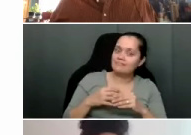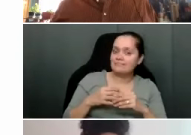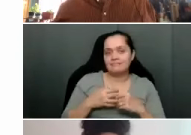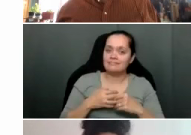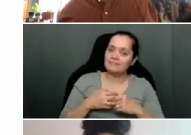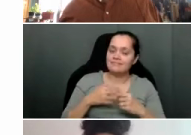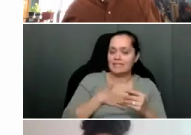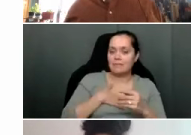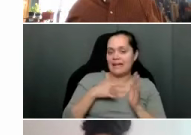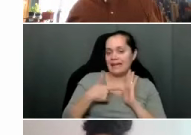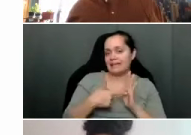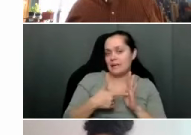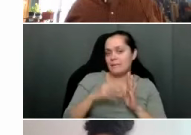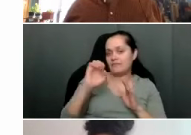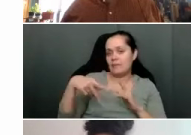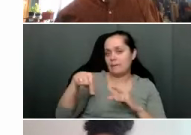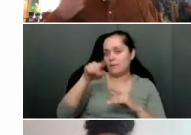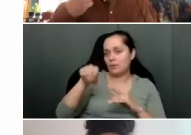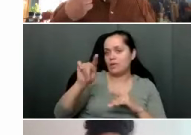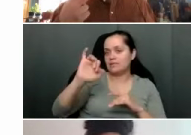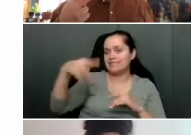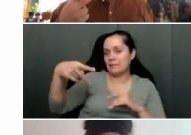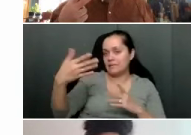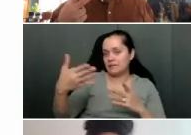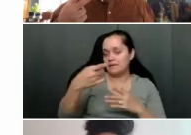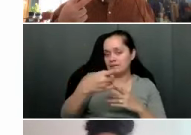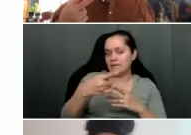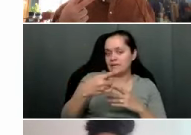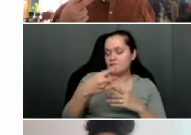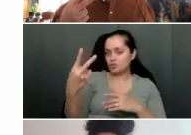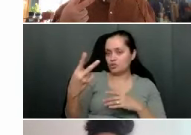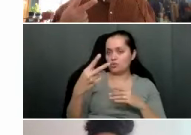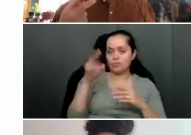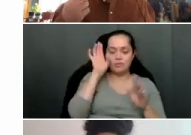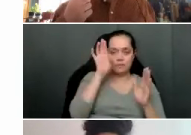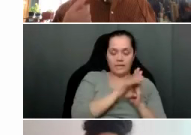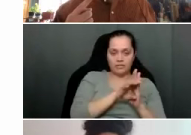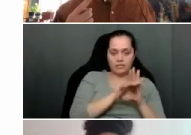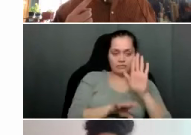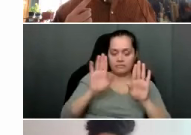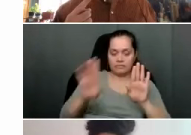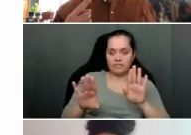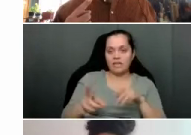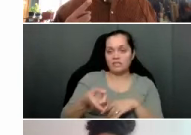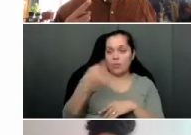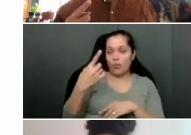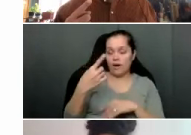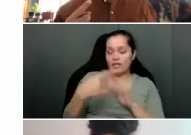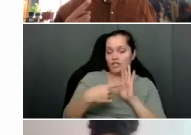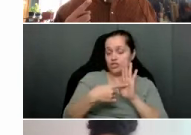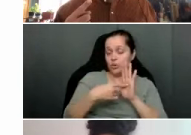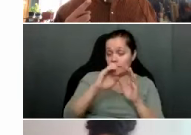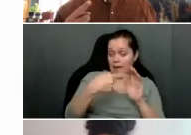That's my example of a map quiz tip. It's two slides in PowerPoint. It's at least one slide showing the